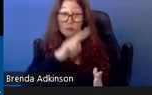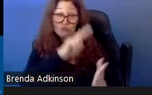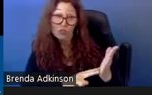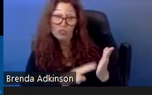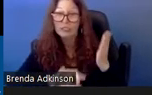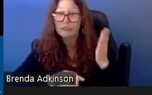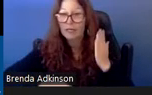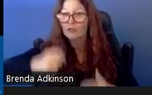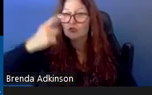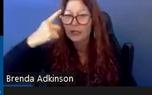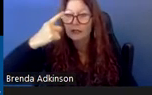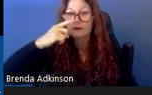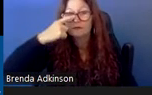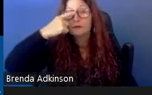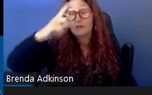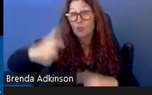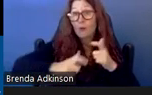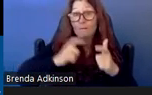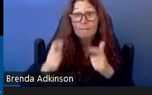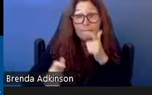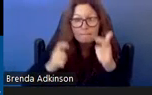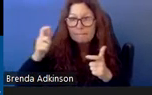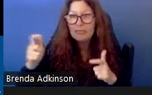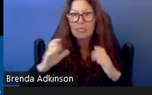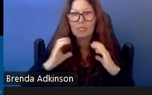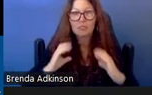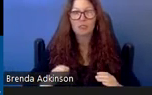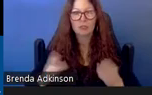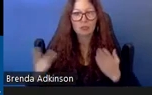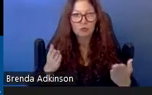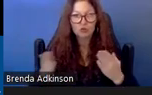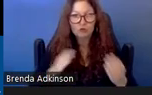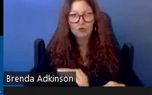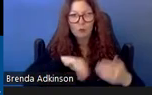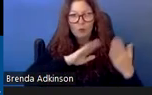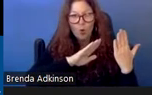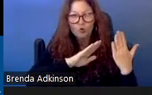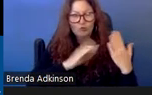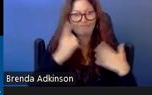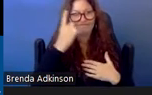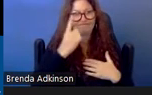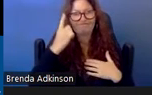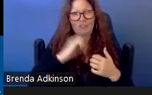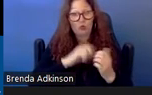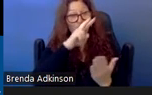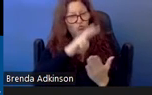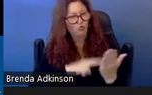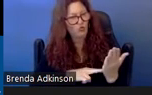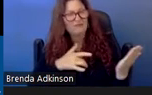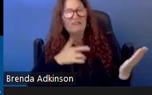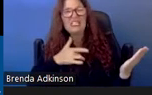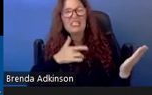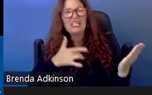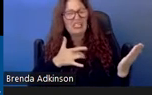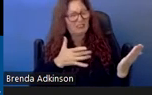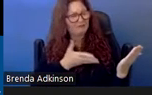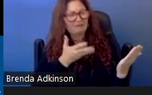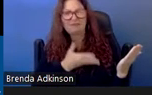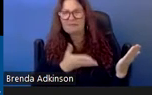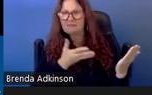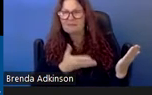customer service type approach was to look at our tone. We've softened our tone to really not